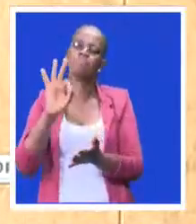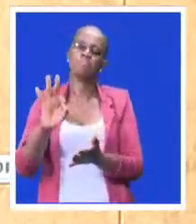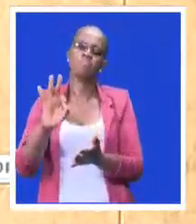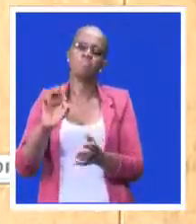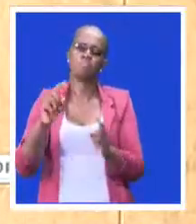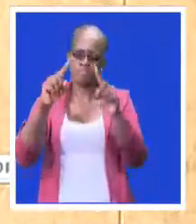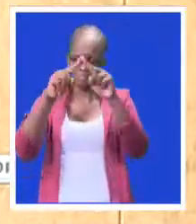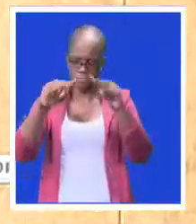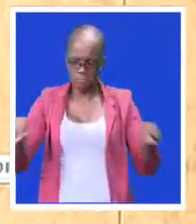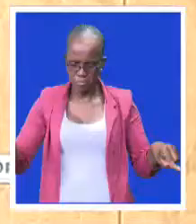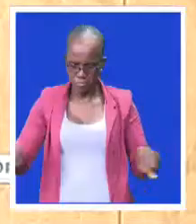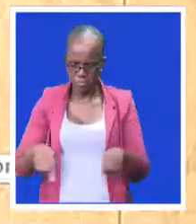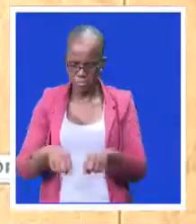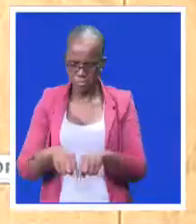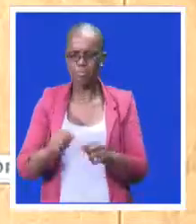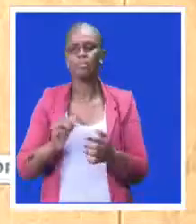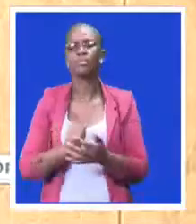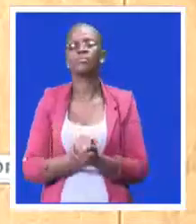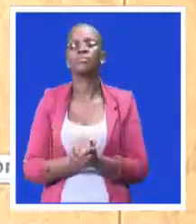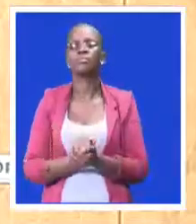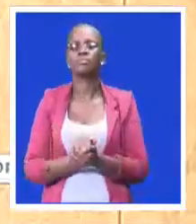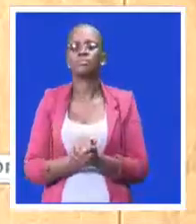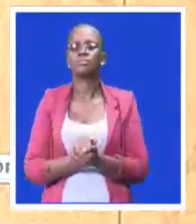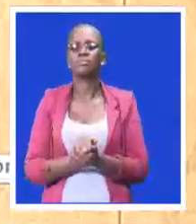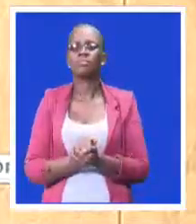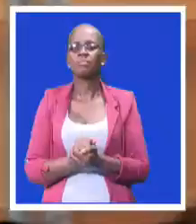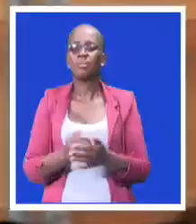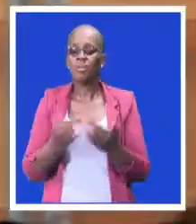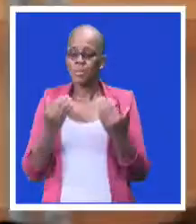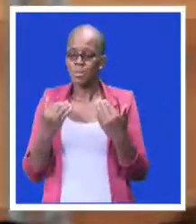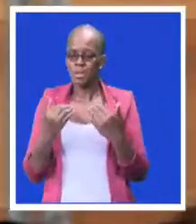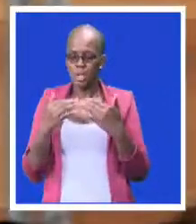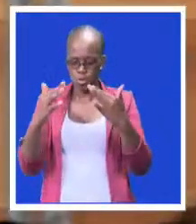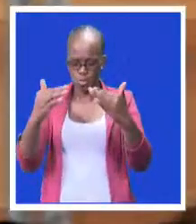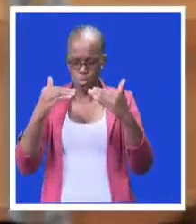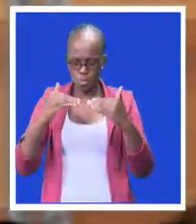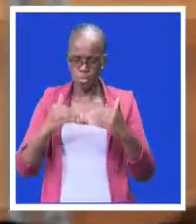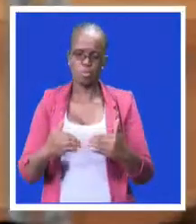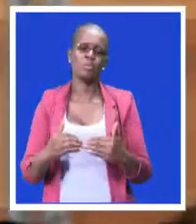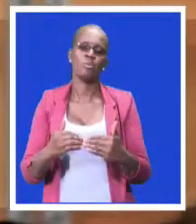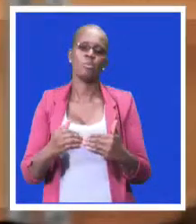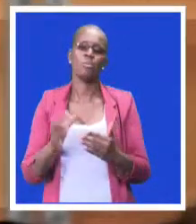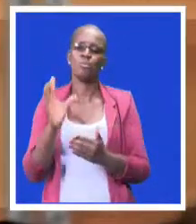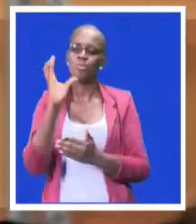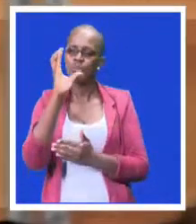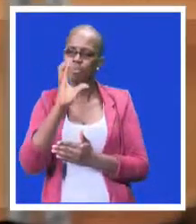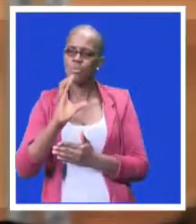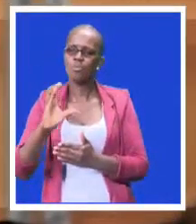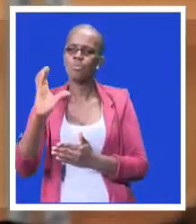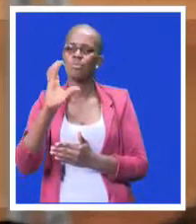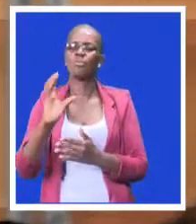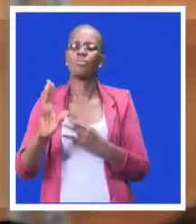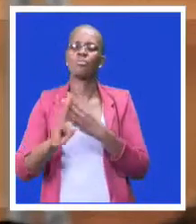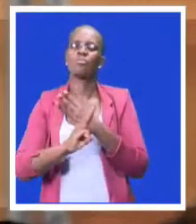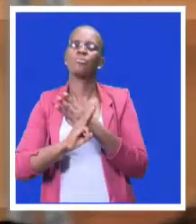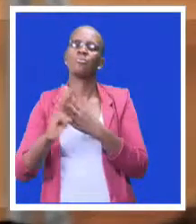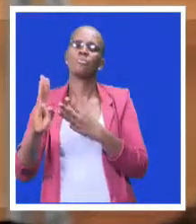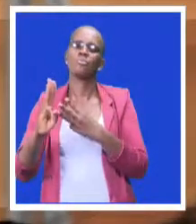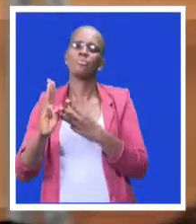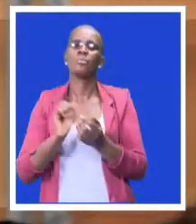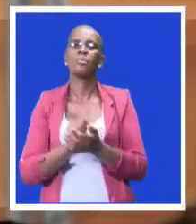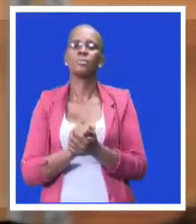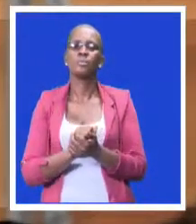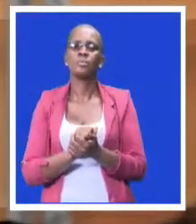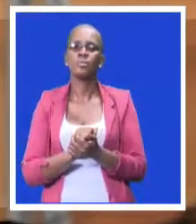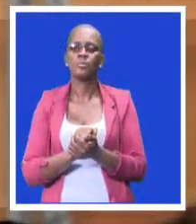Now let us move on to our next item, which is the color of the week. Last time we learned about the color